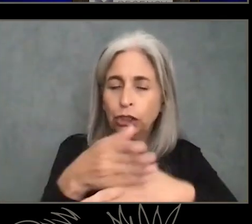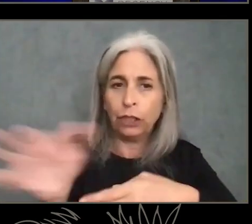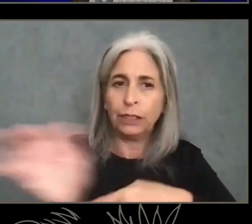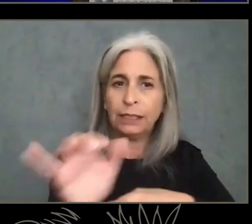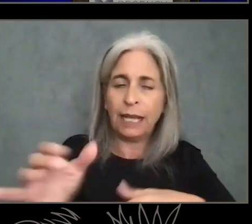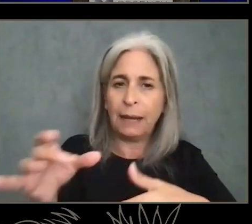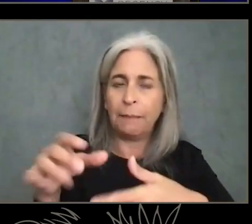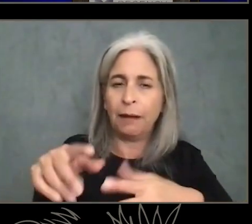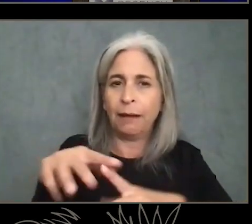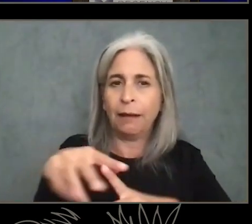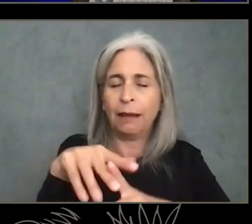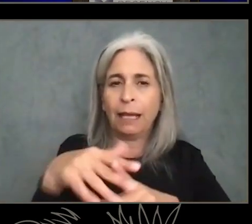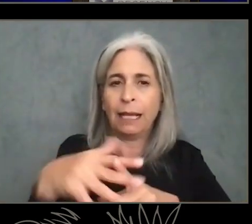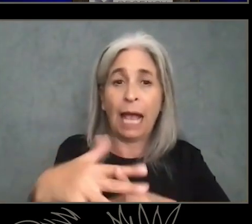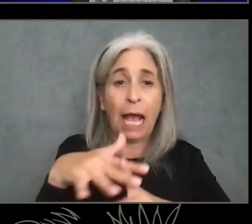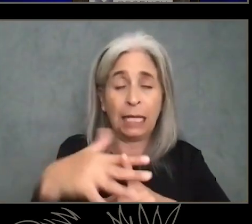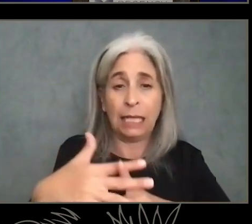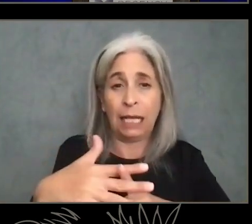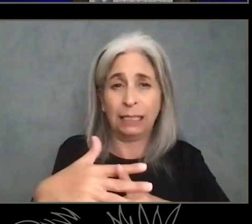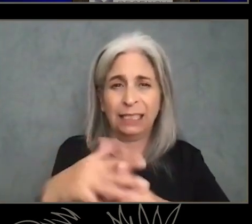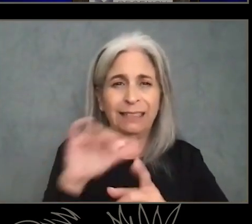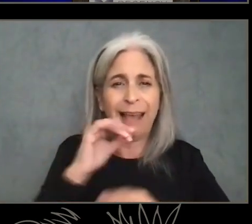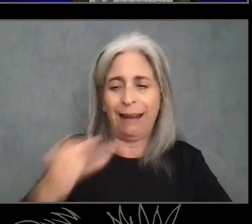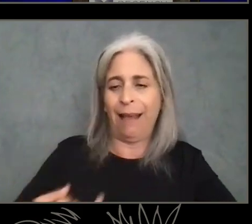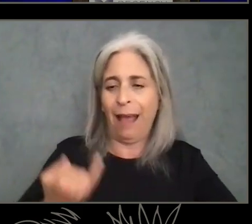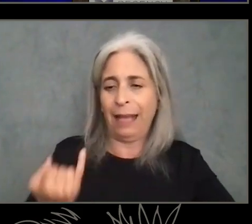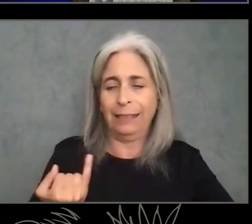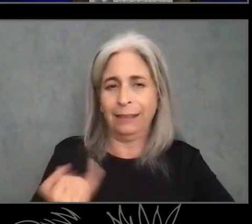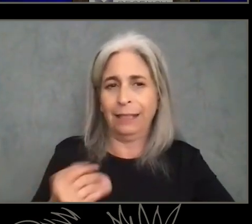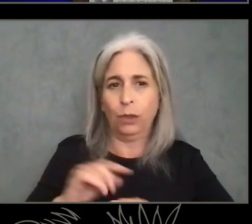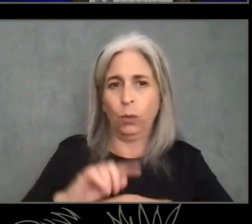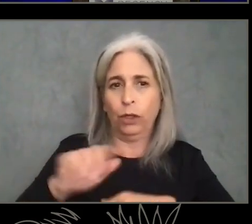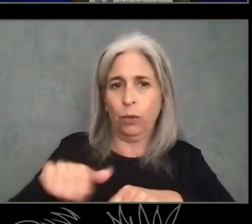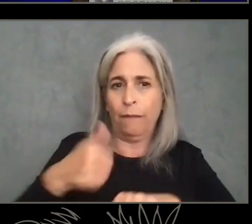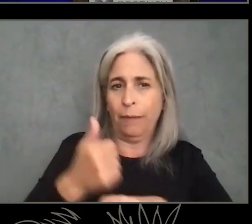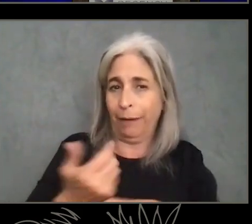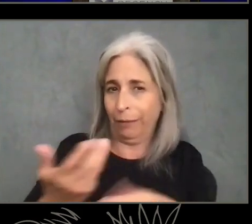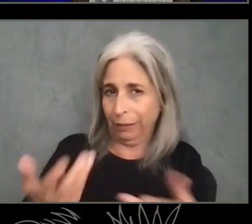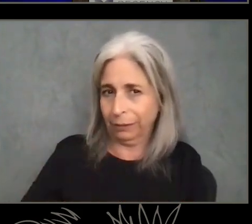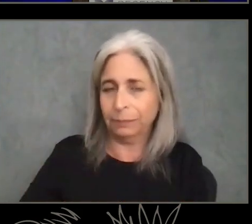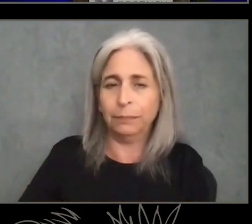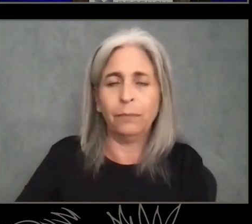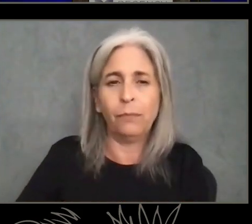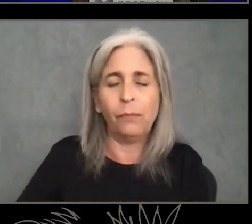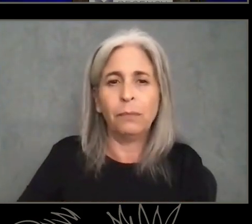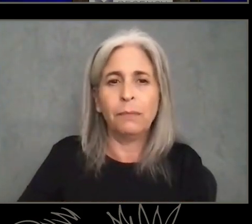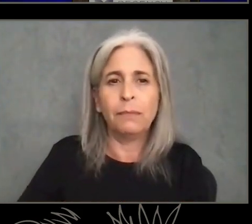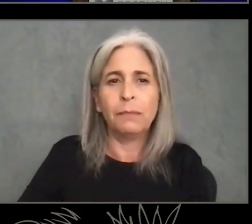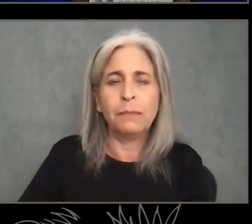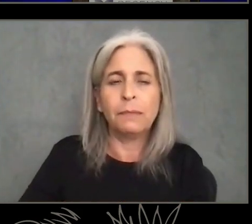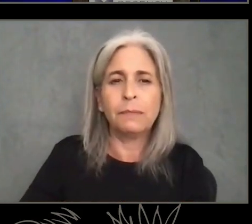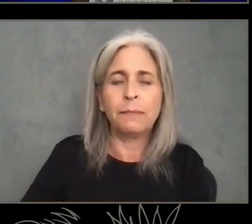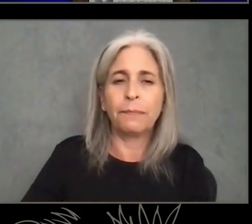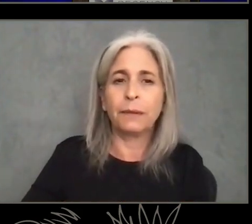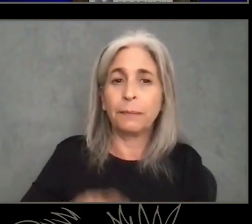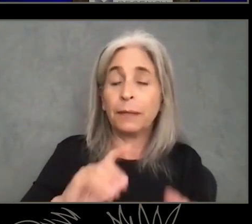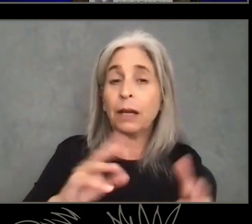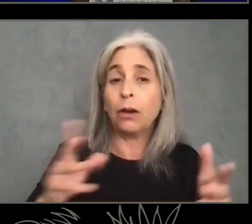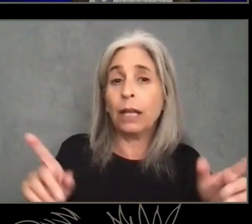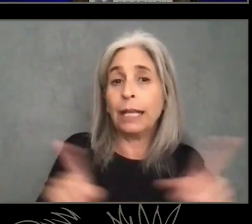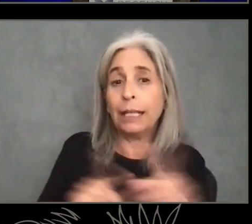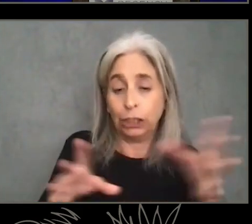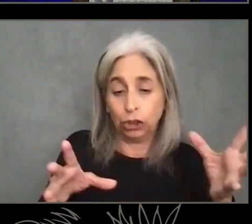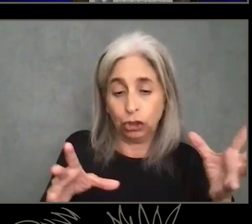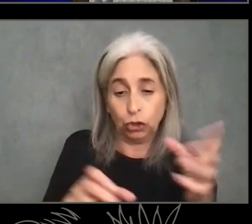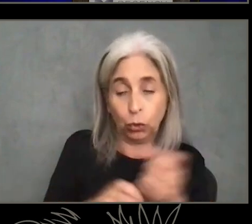same context so we're not like isolated when doing the builds. And this gives us, like I said, it